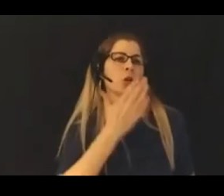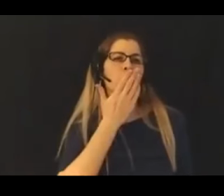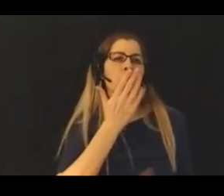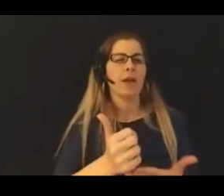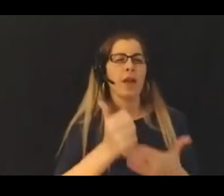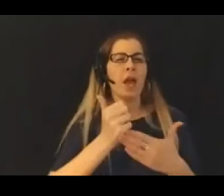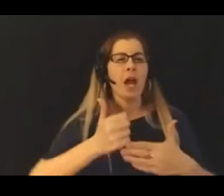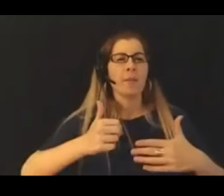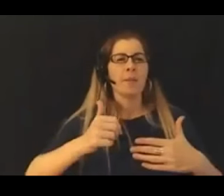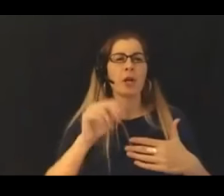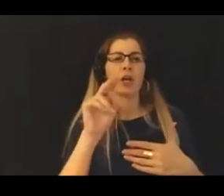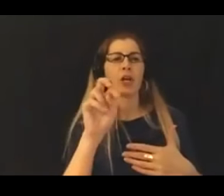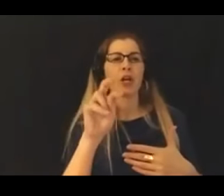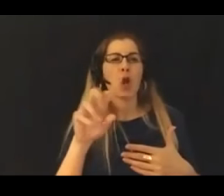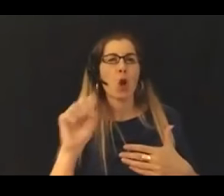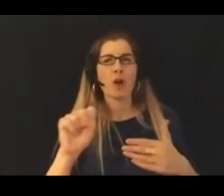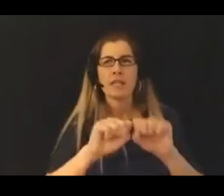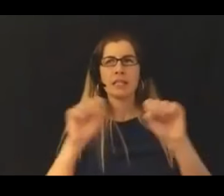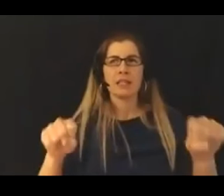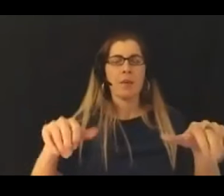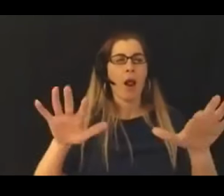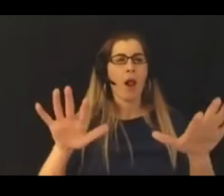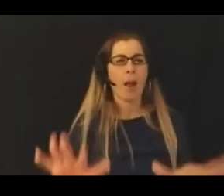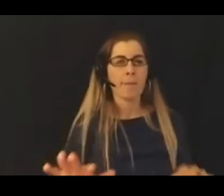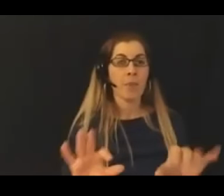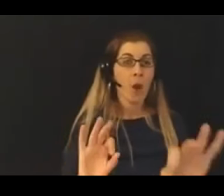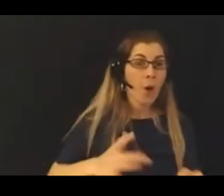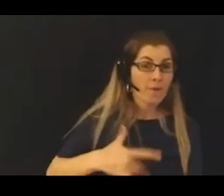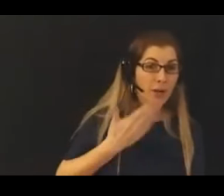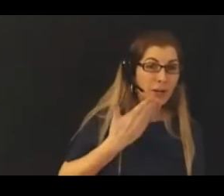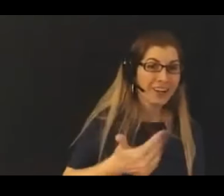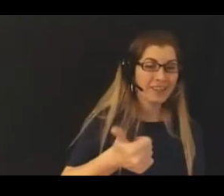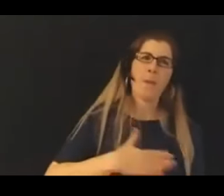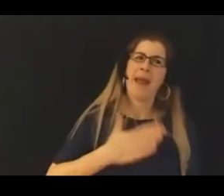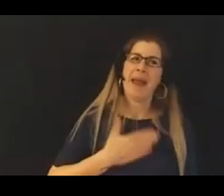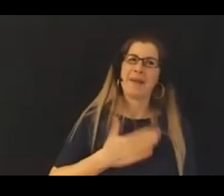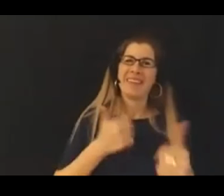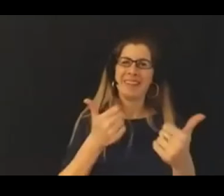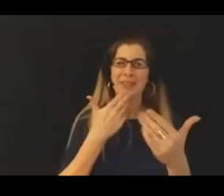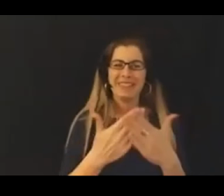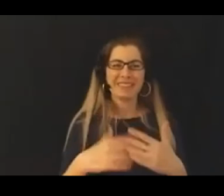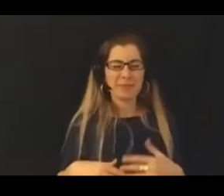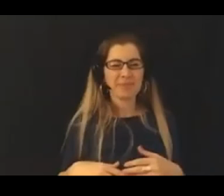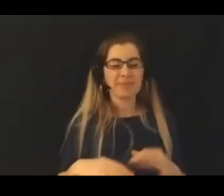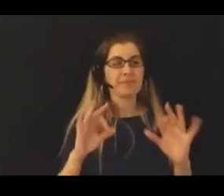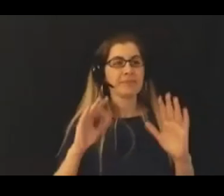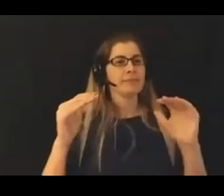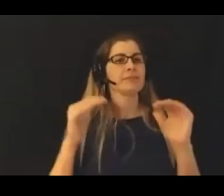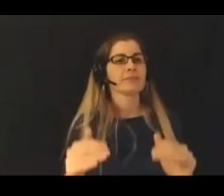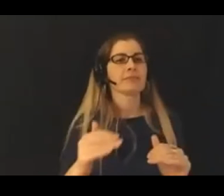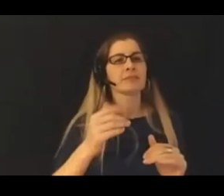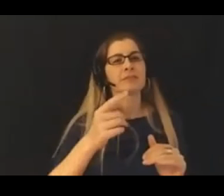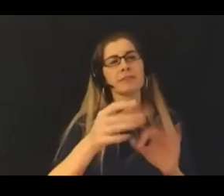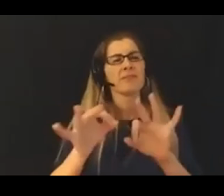and kind of come back into your body, which we all certainly need. Oh, I'm so glad that felt good. I saw that in the chat. So on the next slide, I'll talk a little